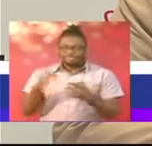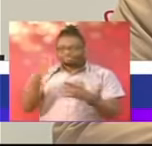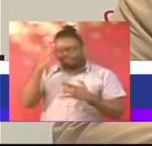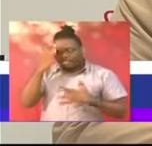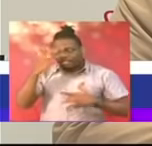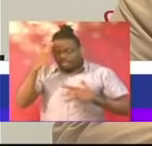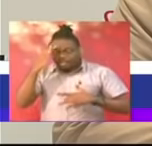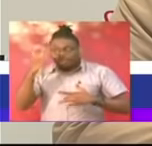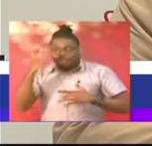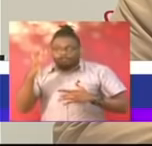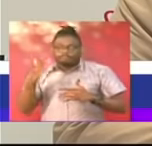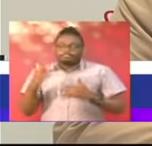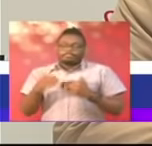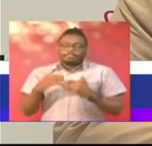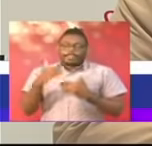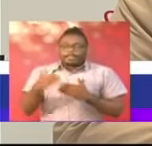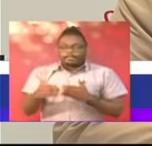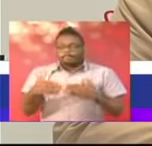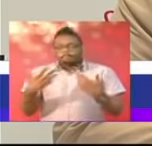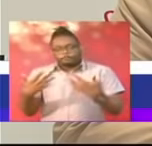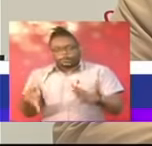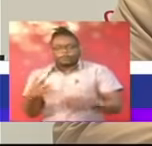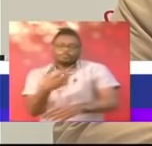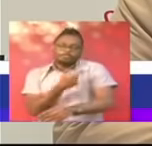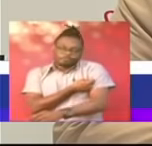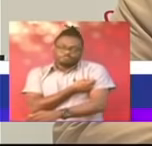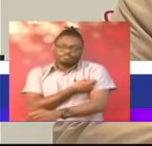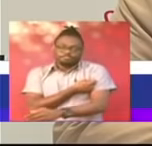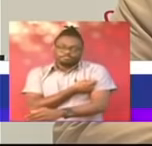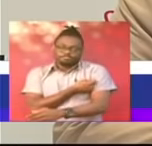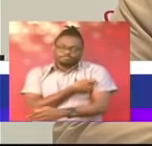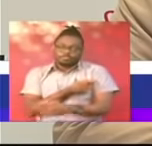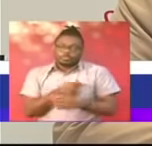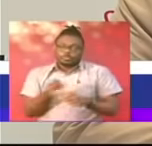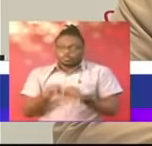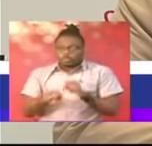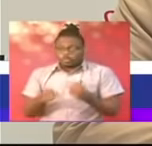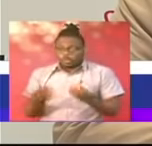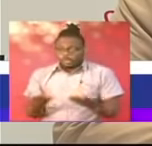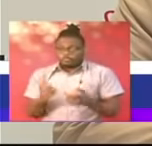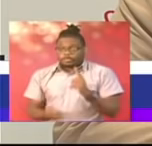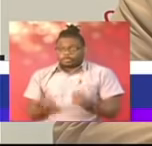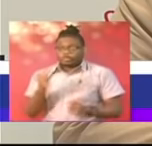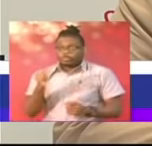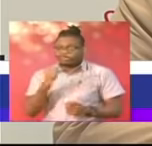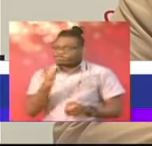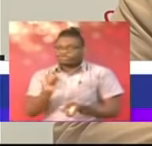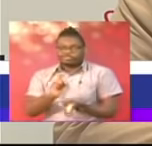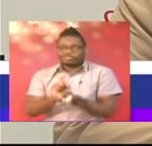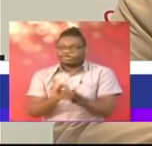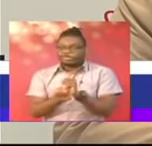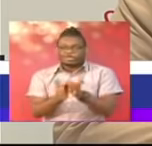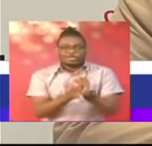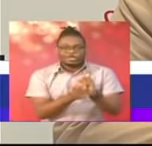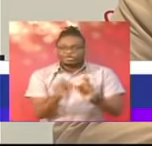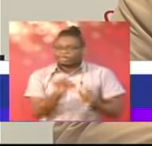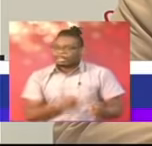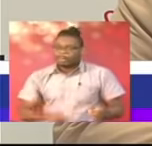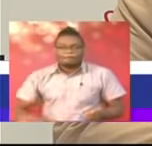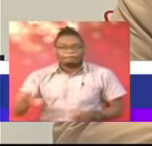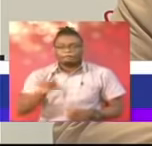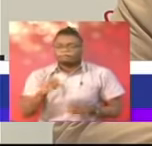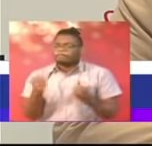the new cases. So the metrics that are being used don't change. The metrics that are being used are how many new cases